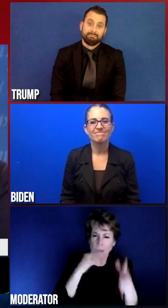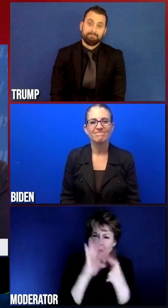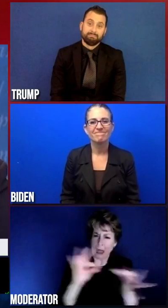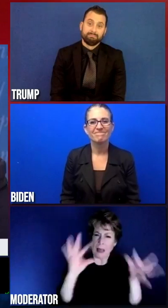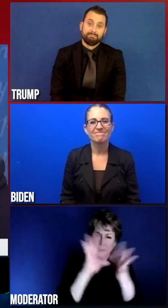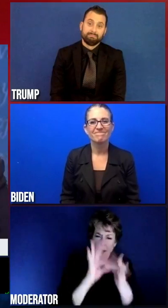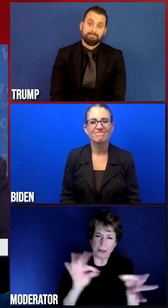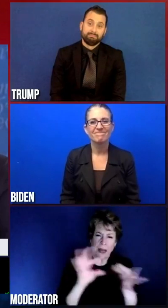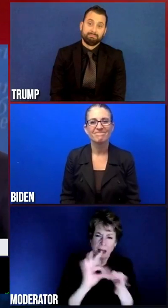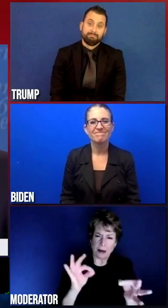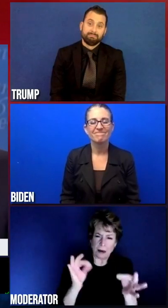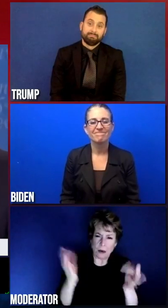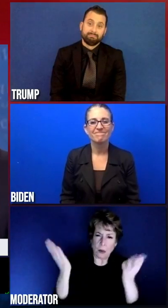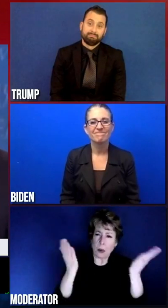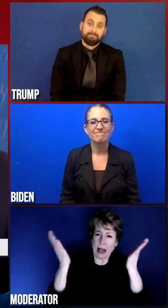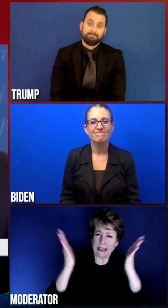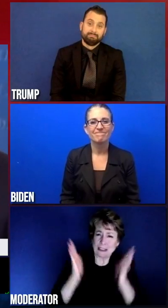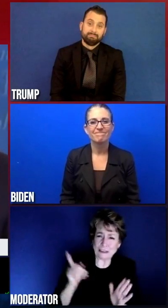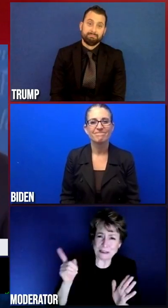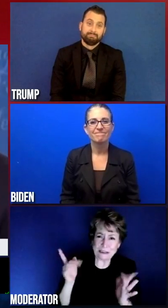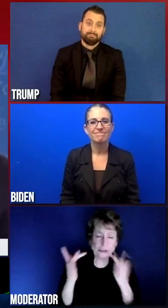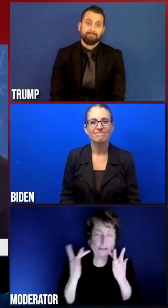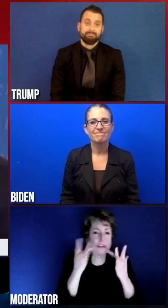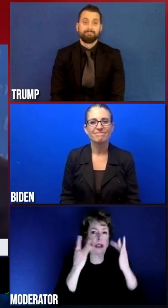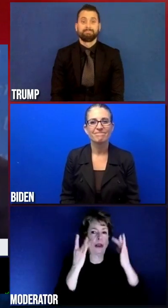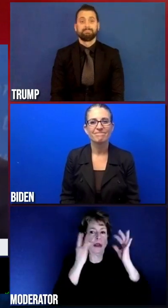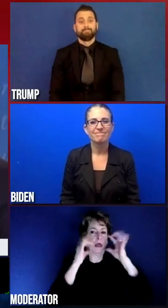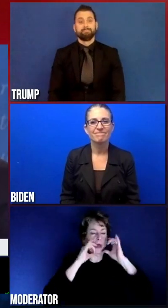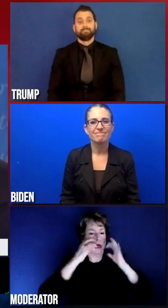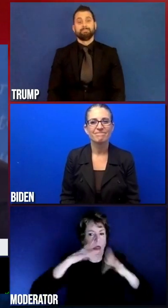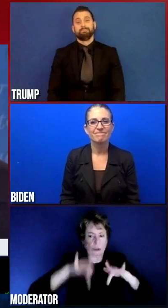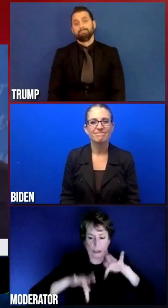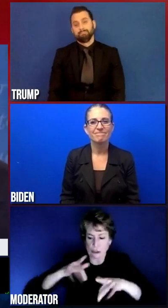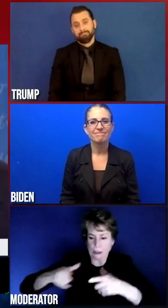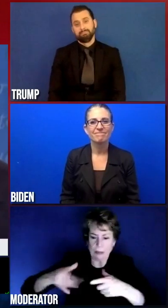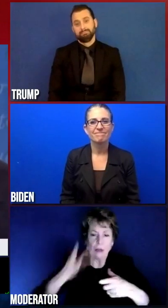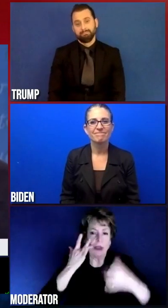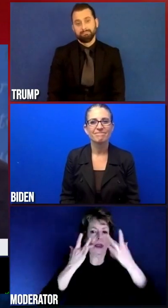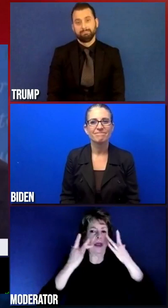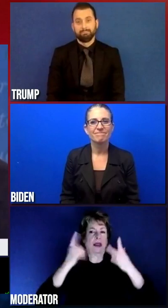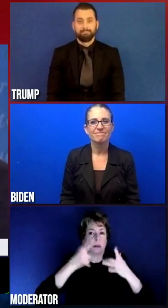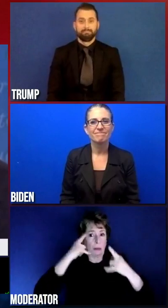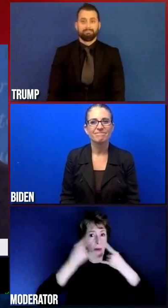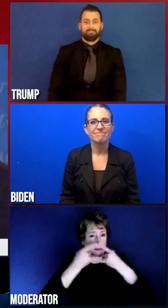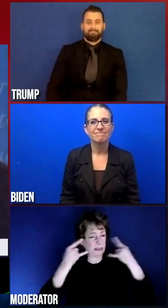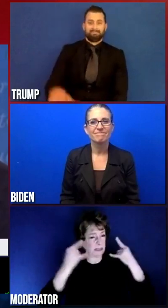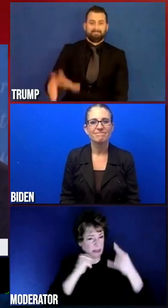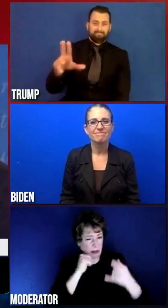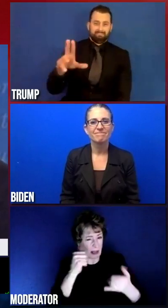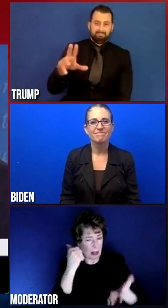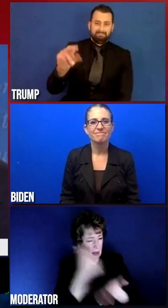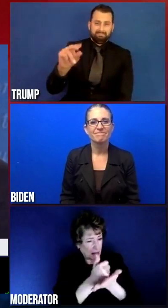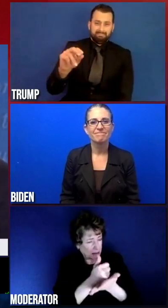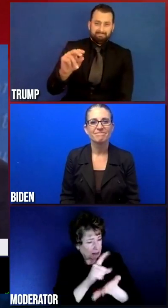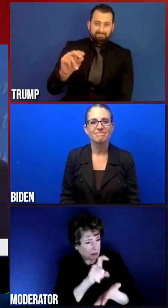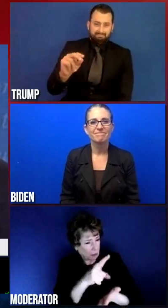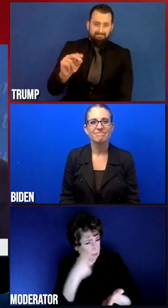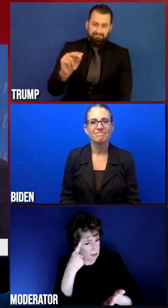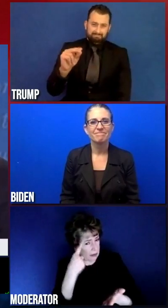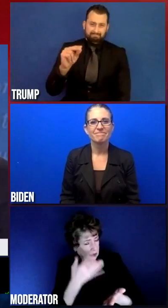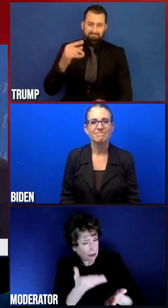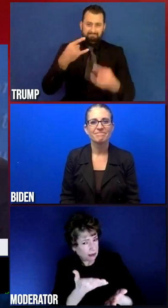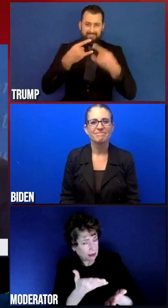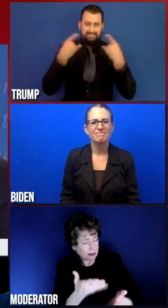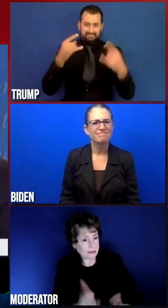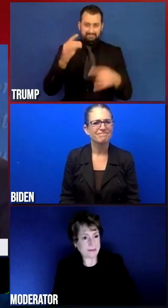and touching plates. Are you questioning I think the masks efficacy are okay. of You have masks? to understand, if you look, I mean, I have a mask right here. I put a